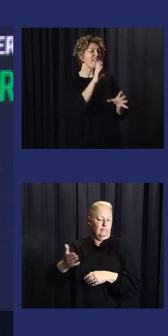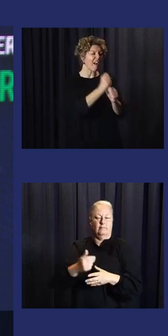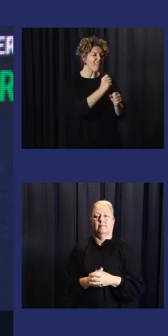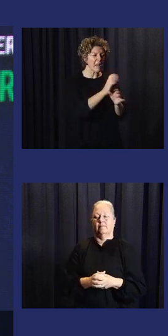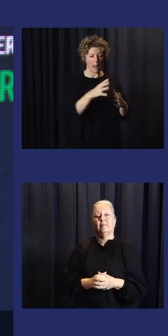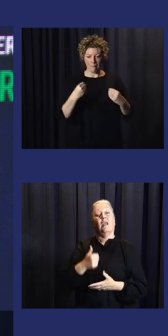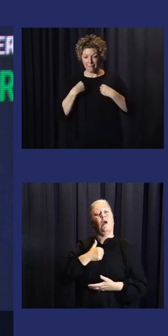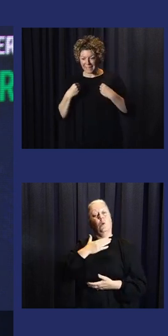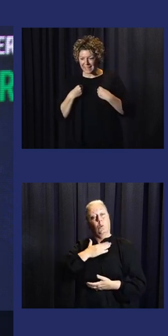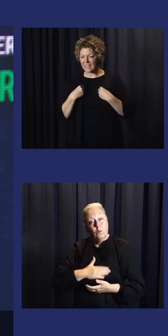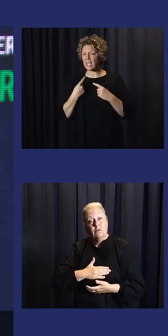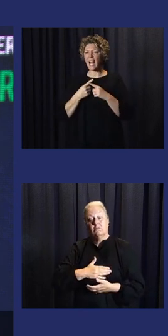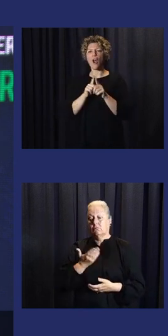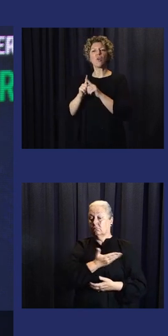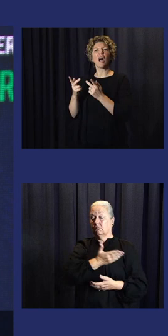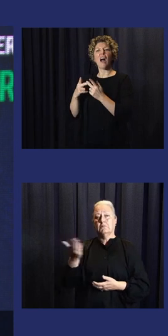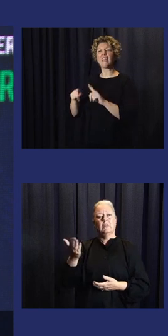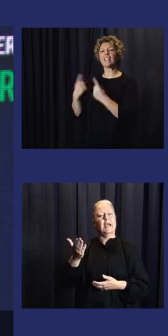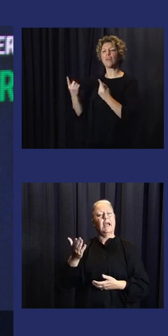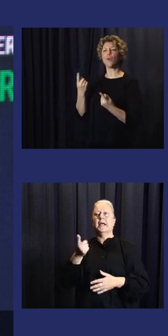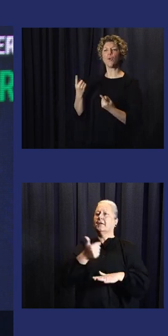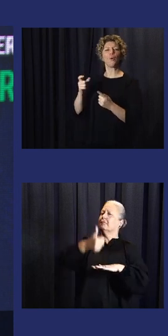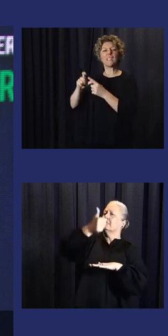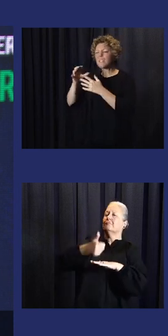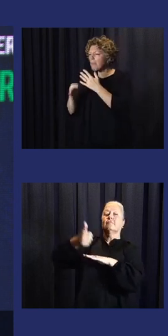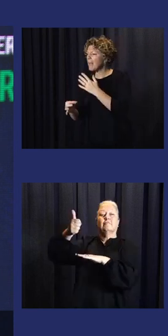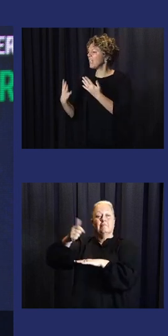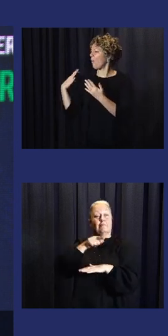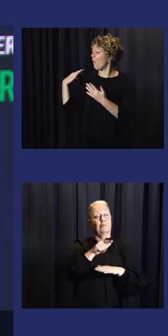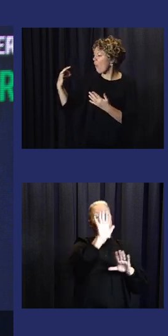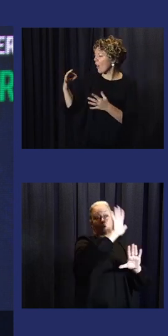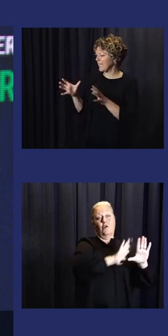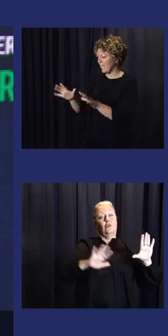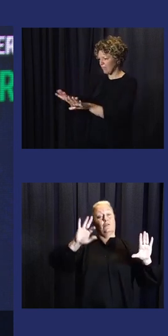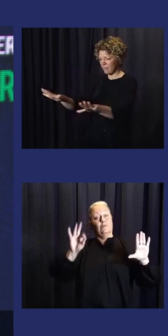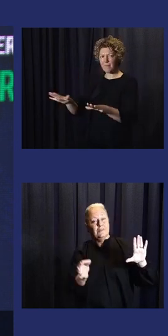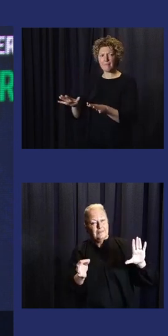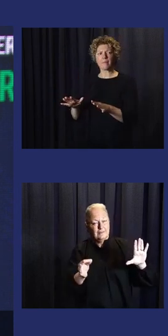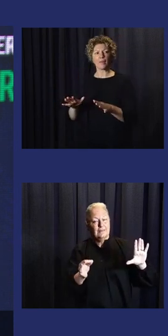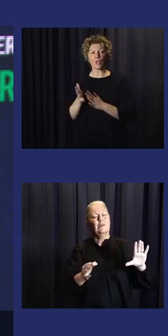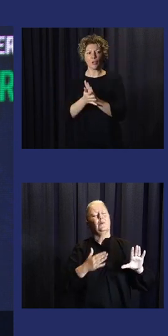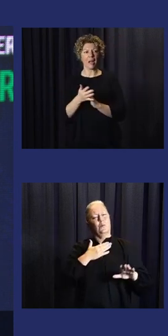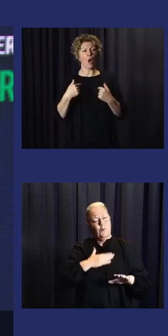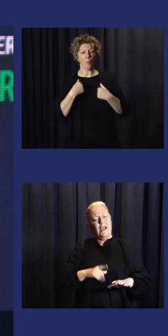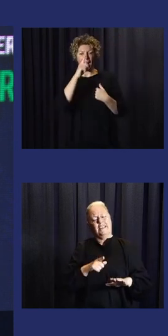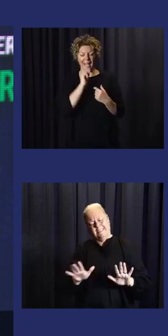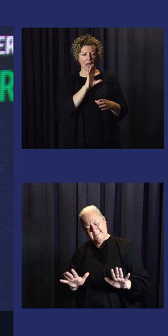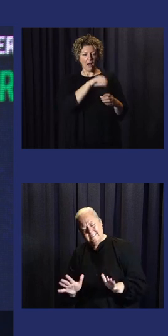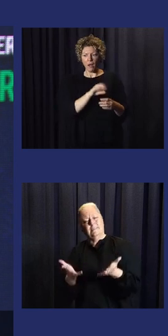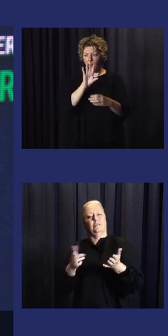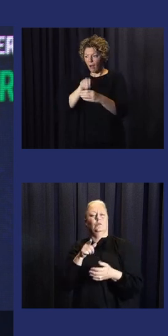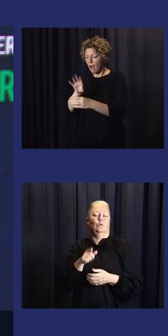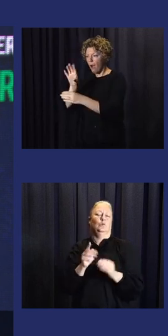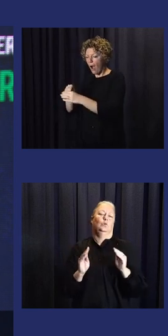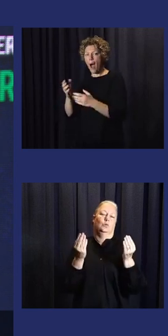Finally, I would like to call all the leaders of the movement across the Asia-Pacific to strengthen the Asia-Pacific